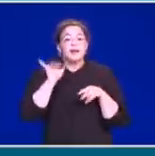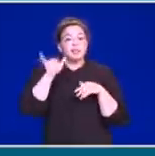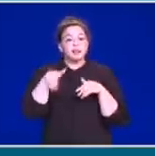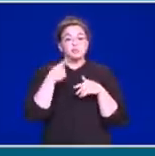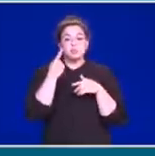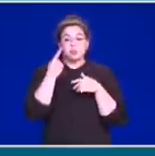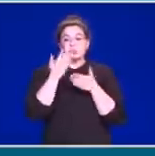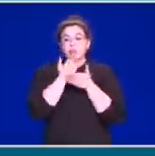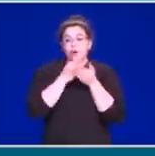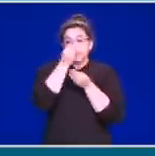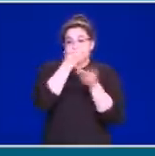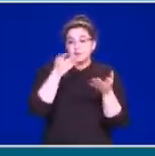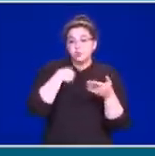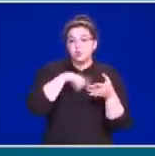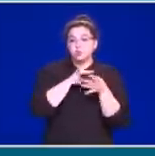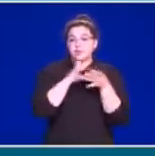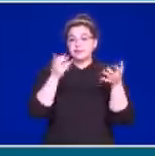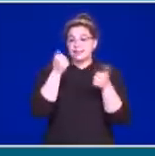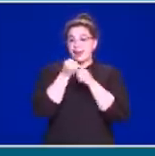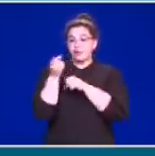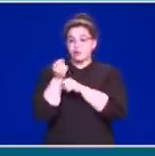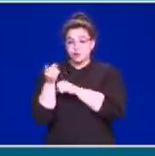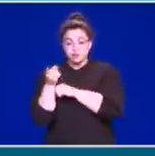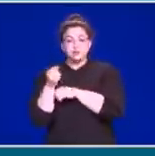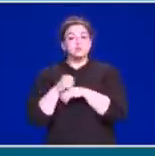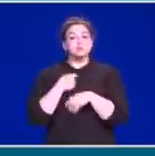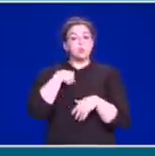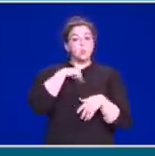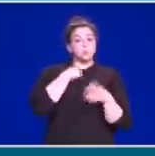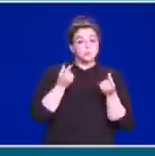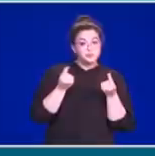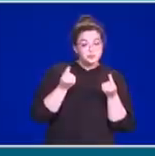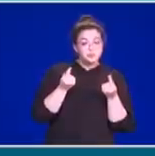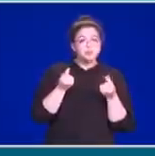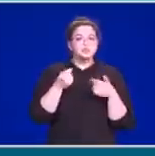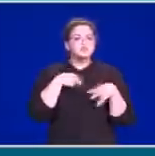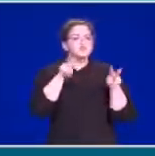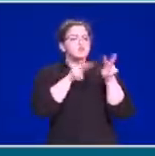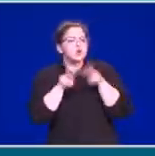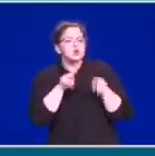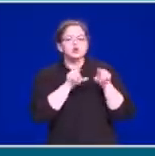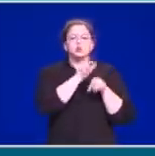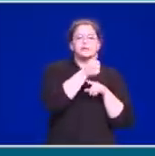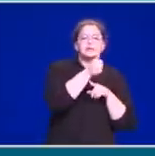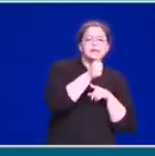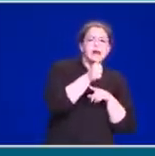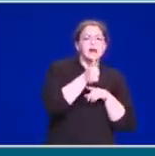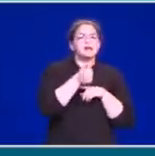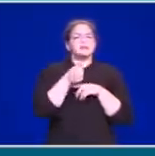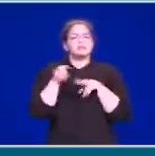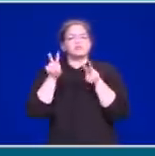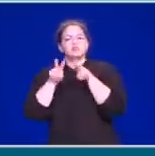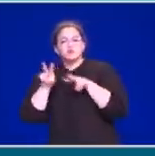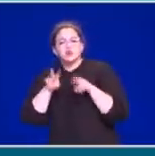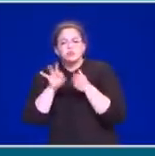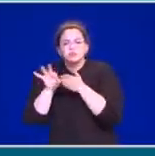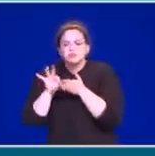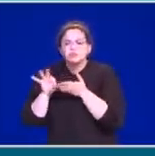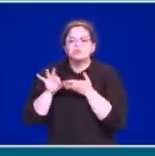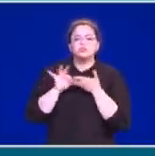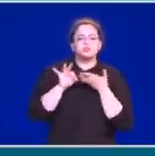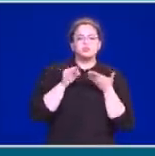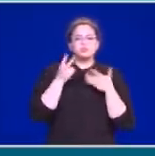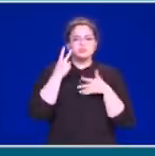every year. So what we'll be doing is looking at the 2010 and the 2020 census counts, looking at